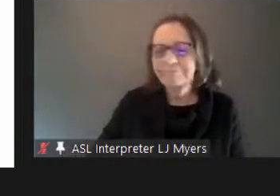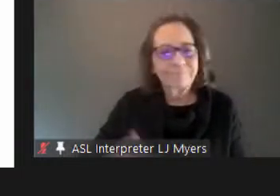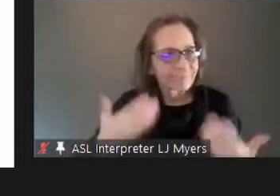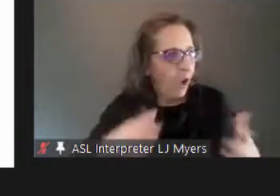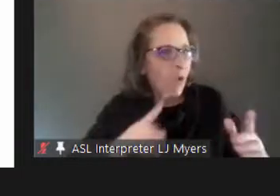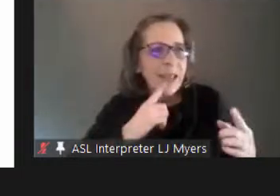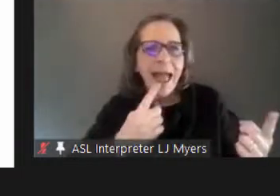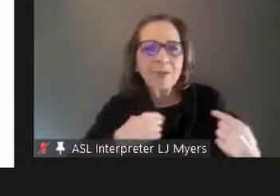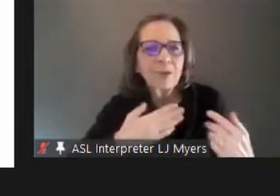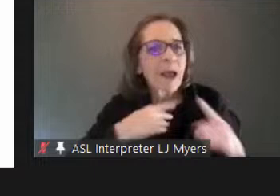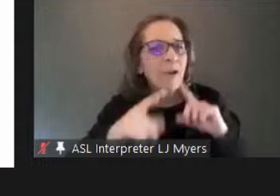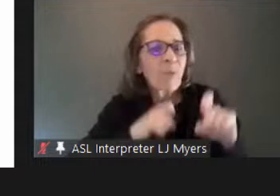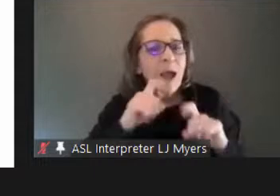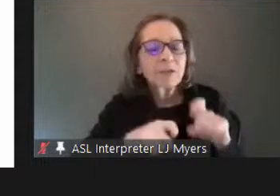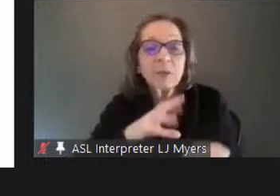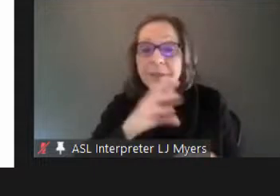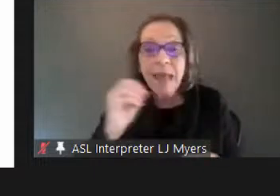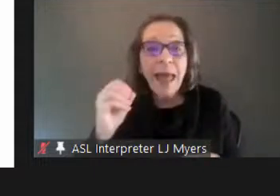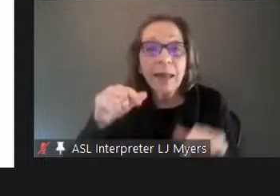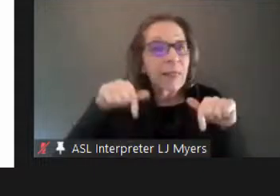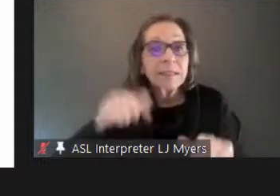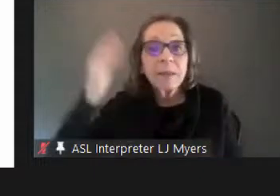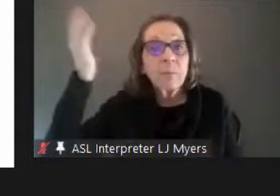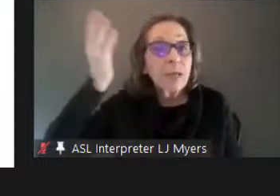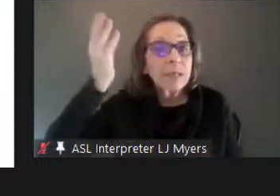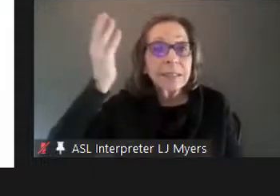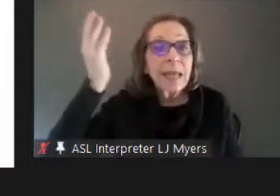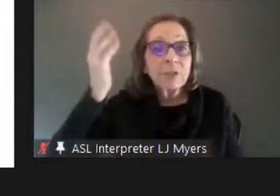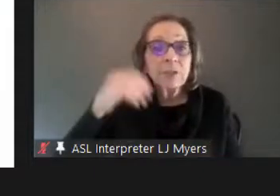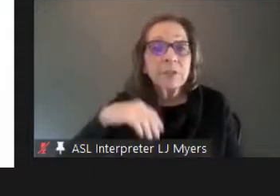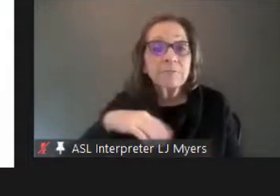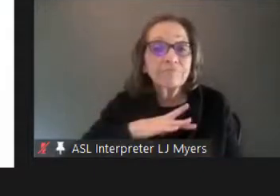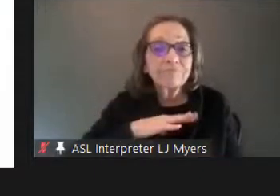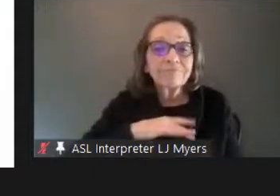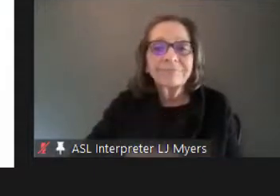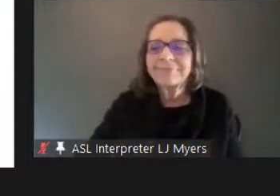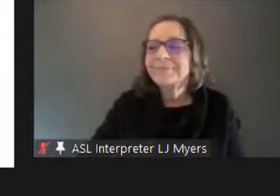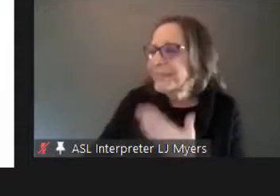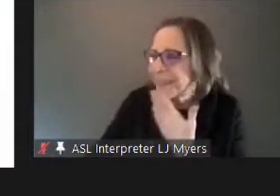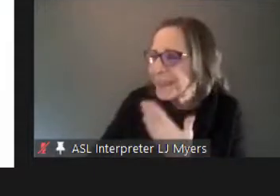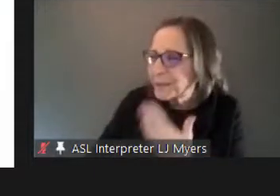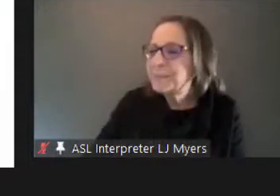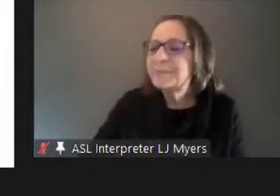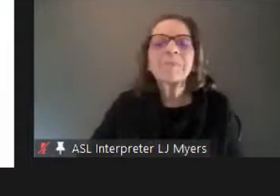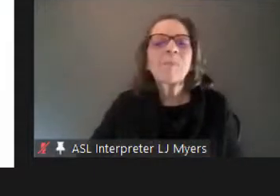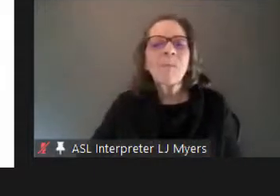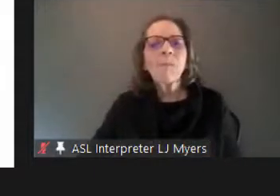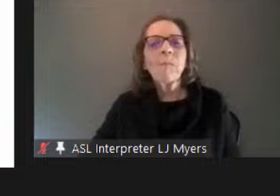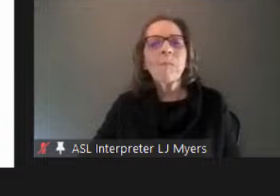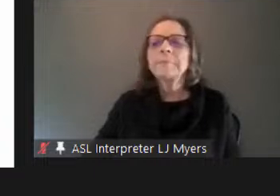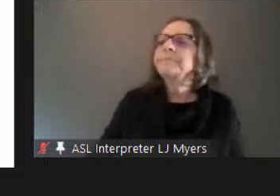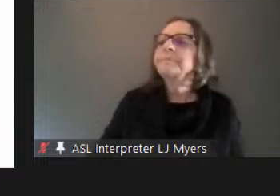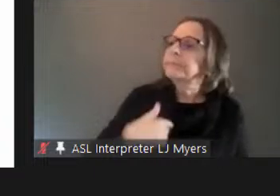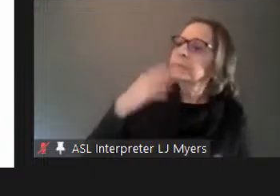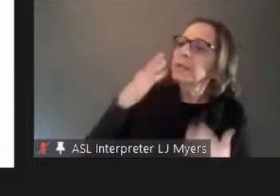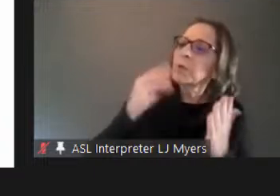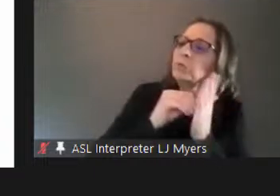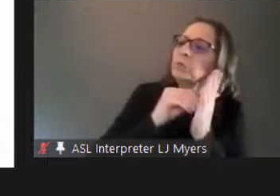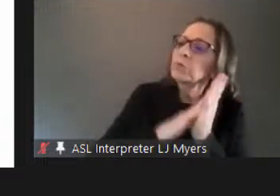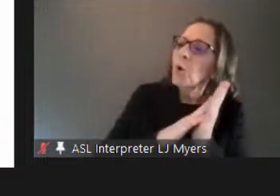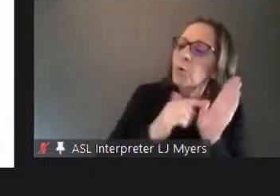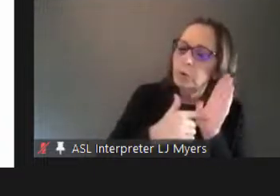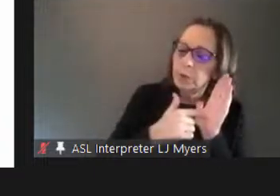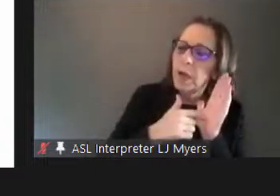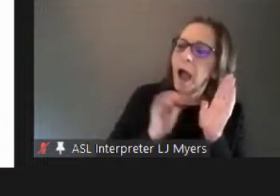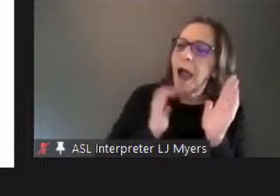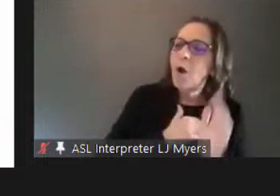and it was in this presentation. Yeah. Thanks. I'm gonna just note for the record that